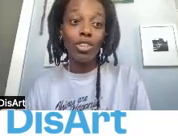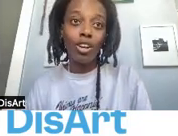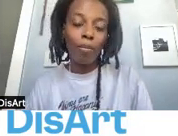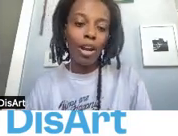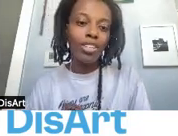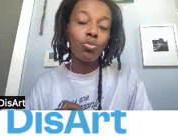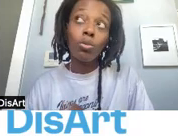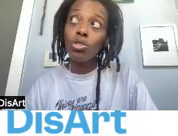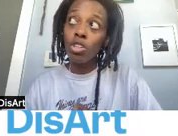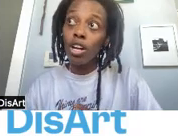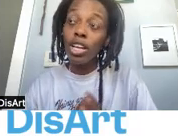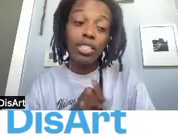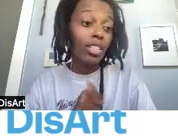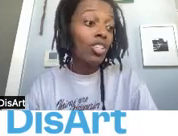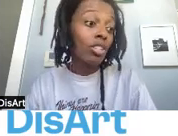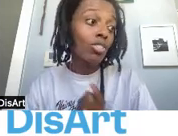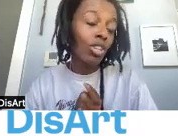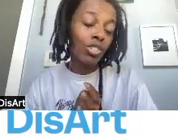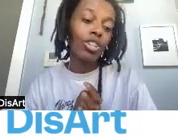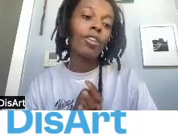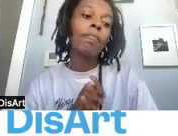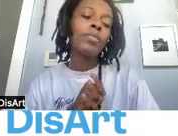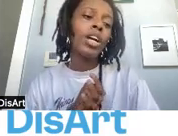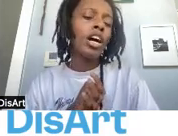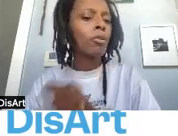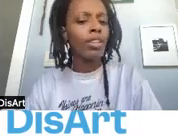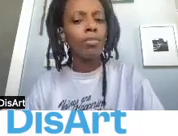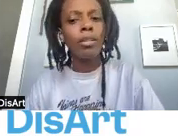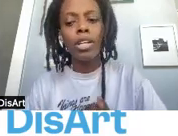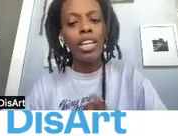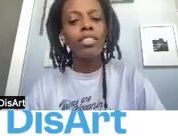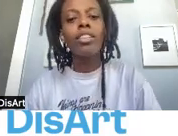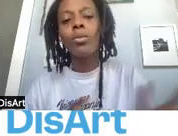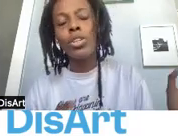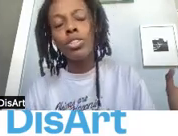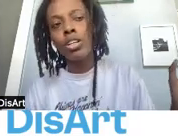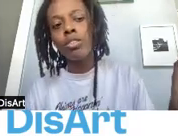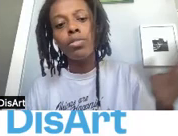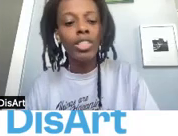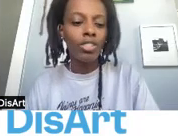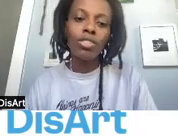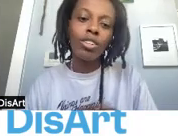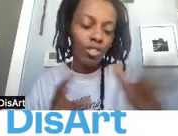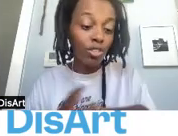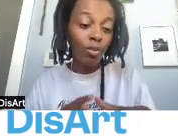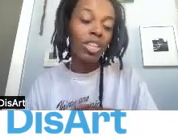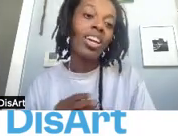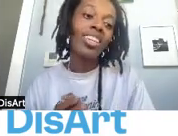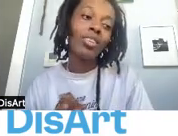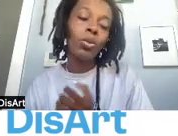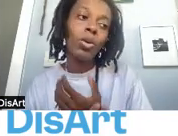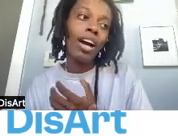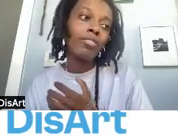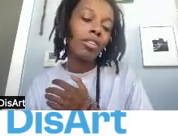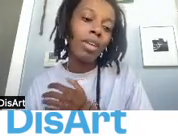to be there during Art Prize. We will start installation of the structure around September 8th with a full install week.